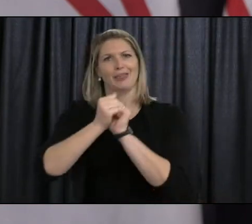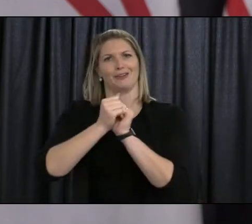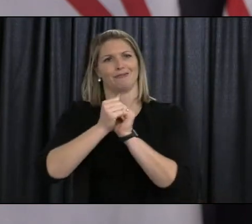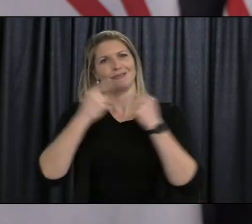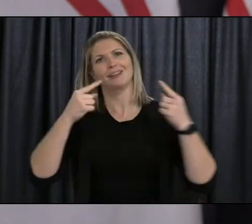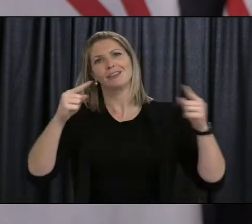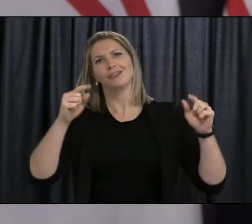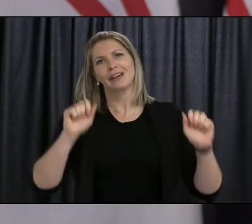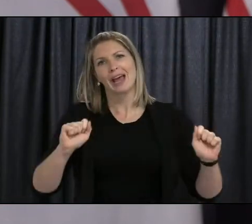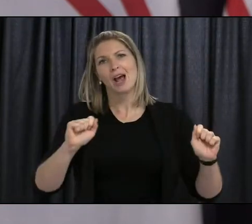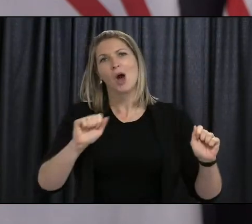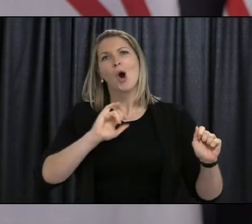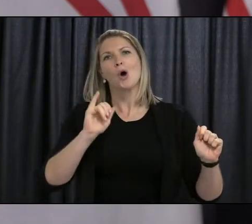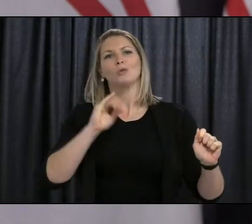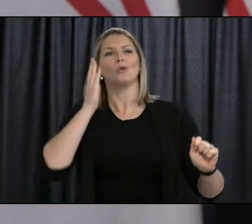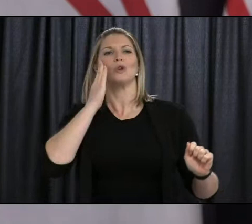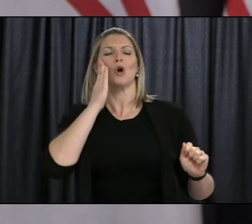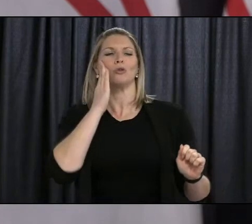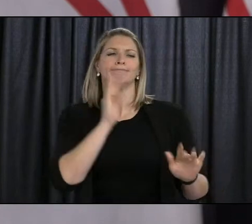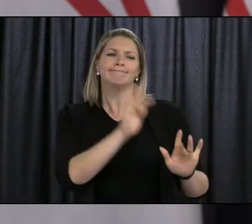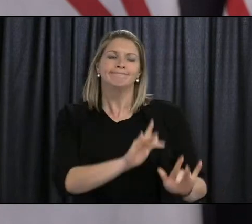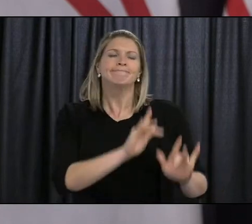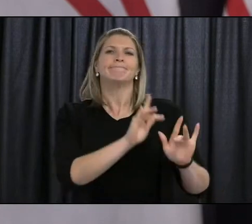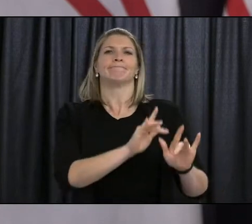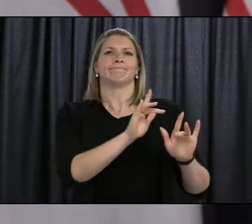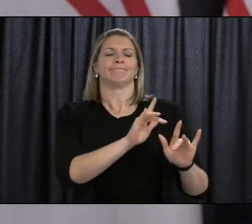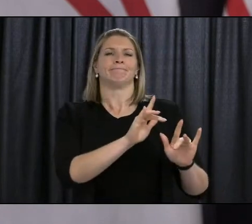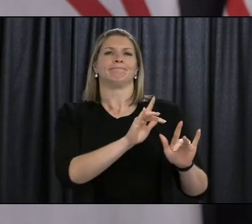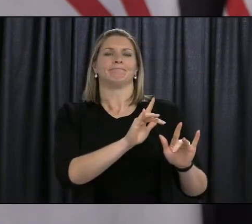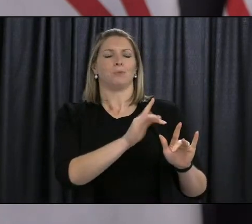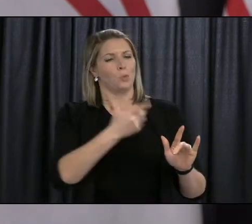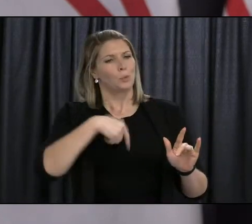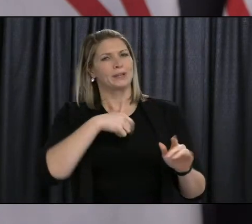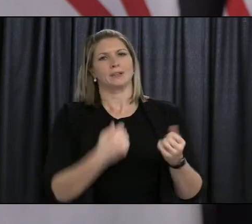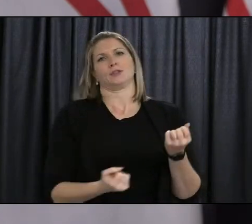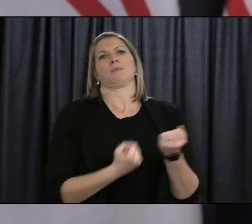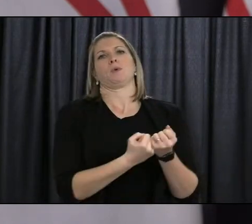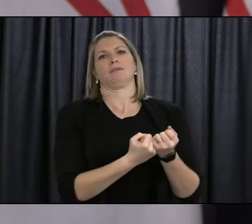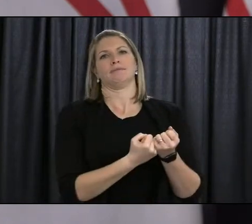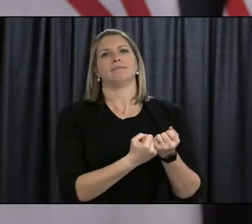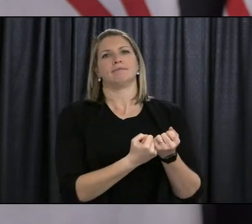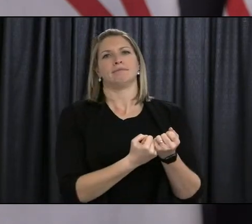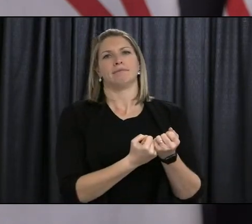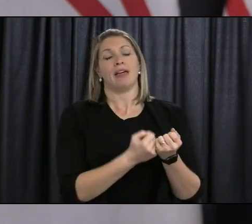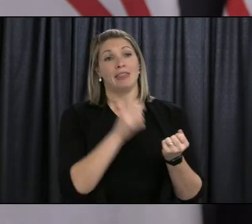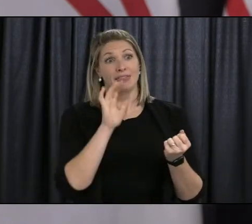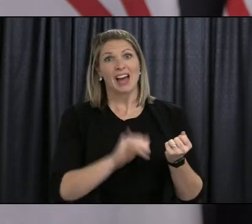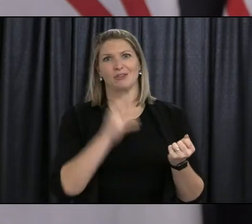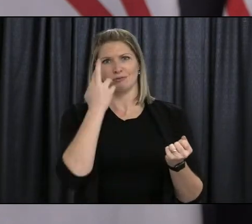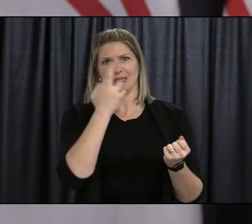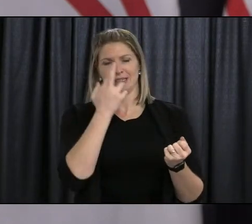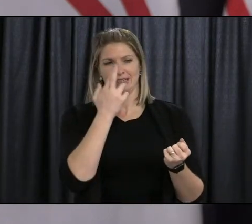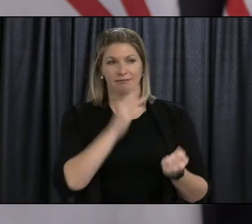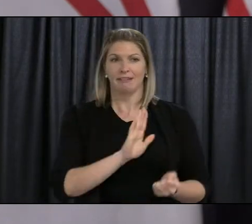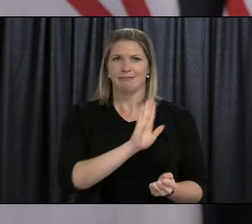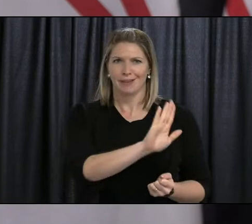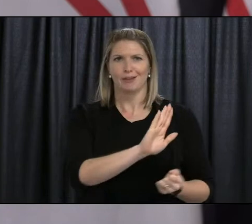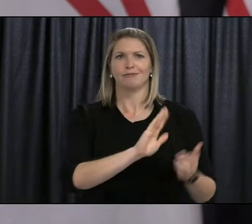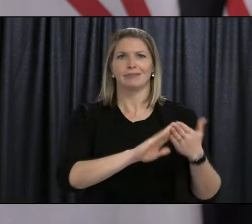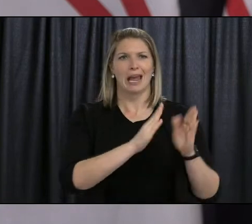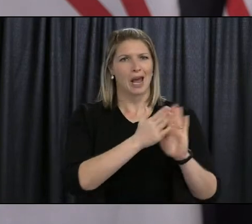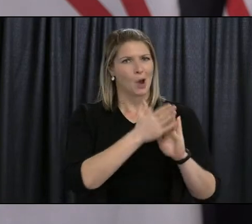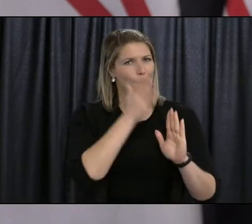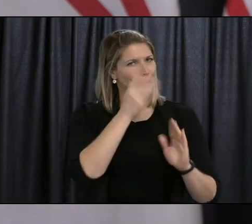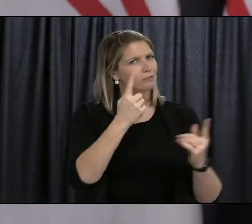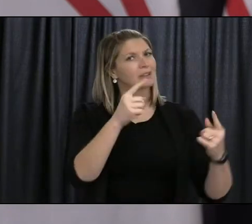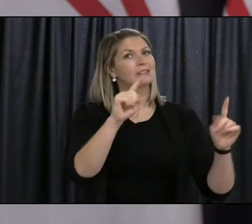fellow Newfoundlanders and Labradorians are behind them 100%. It is your support that will give people the courage to get a COVID test, with